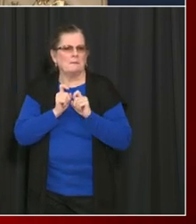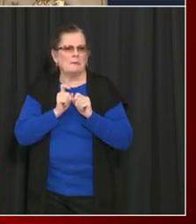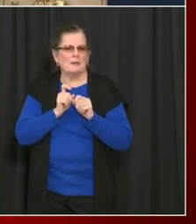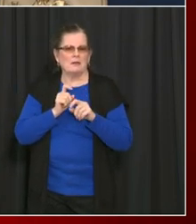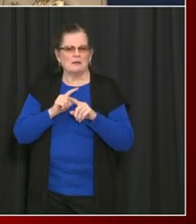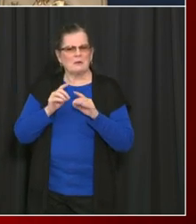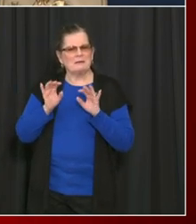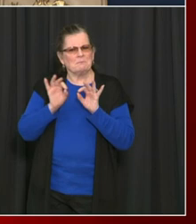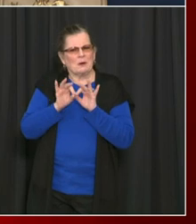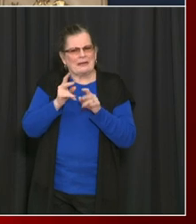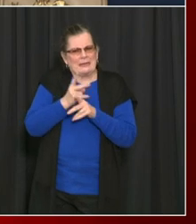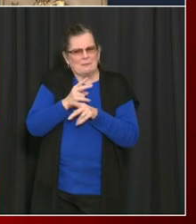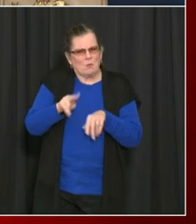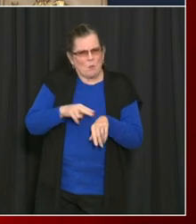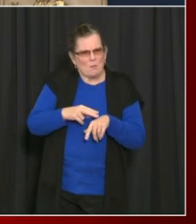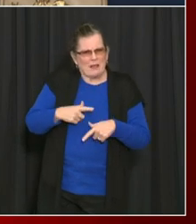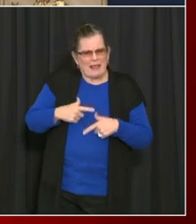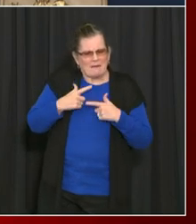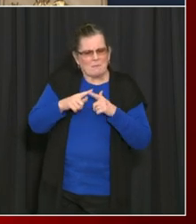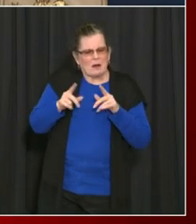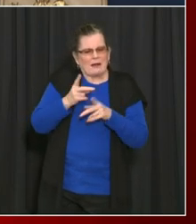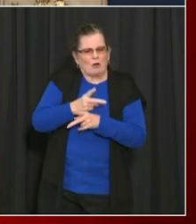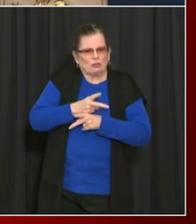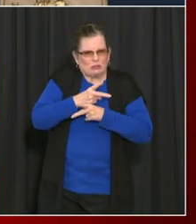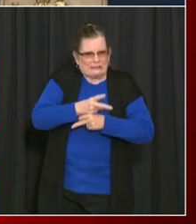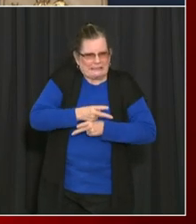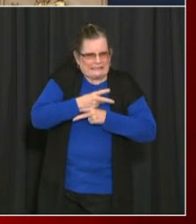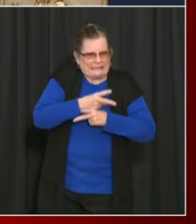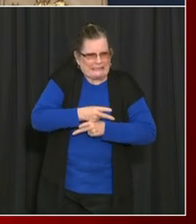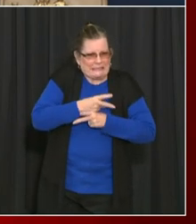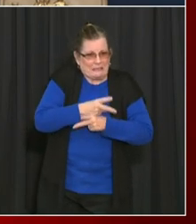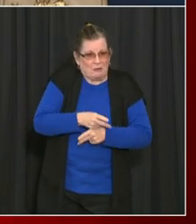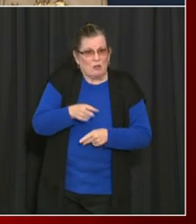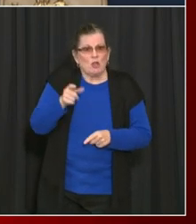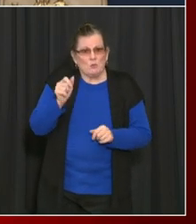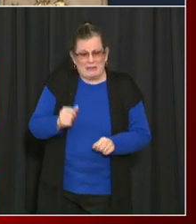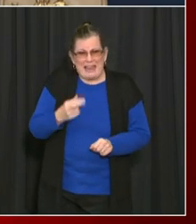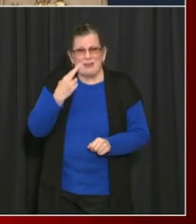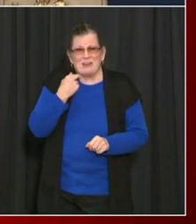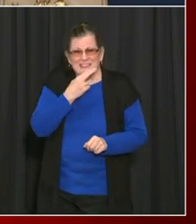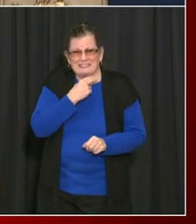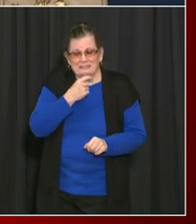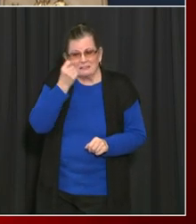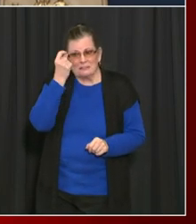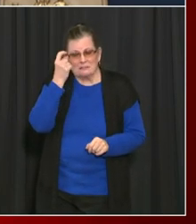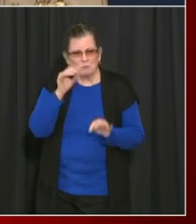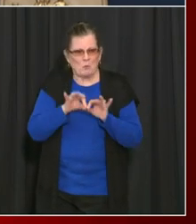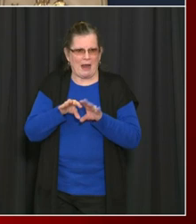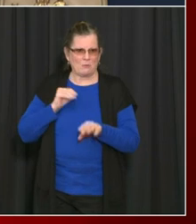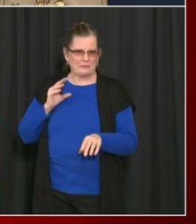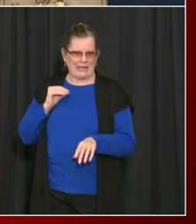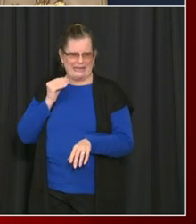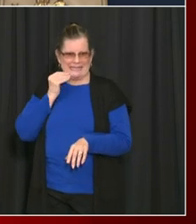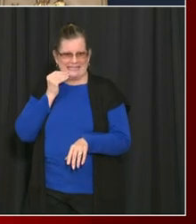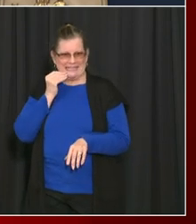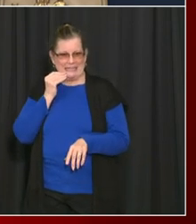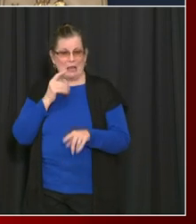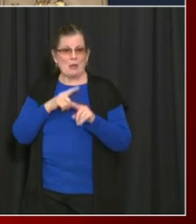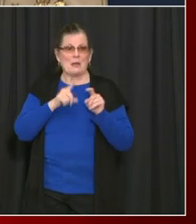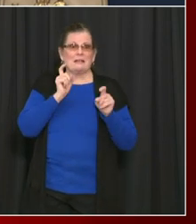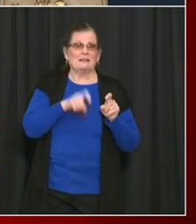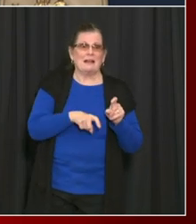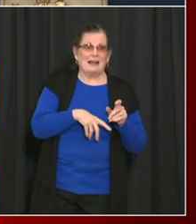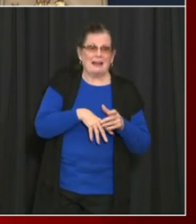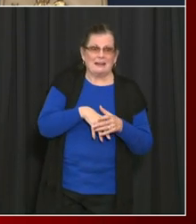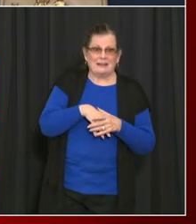minimal. So you can go to a restaurant and dine outside. You can go to a retailer and pick up from the